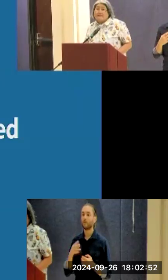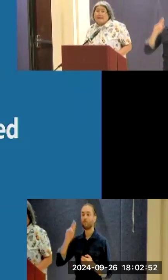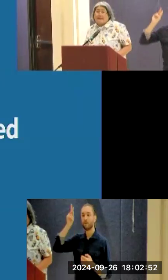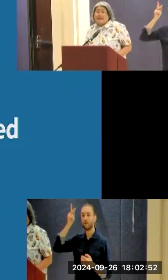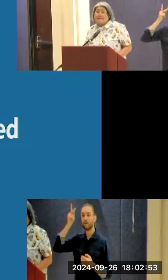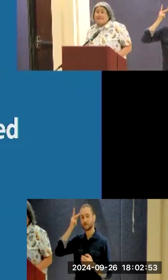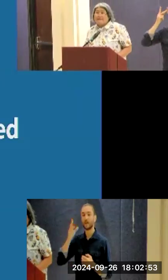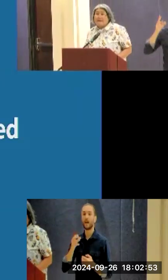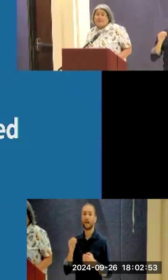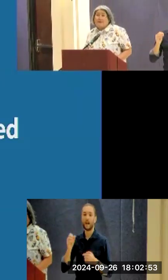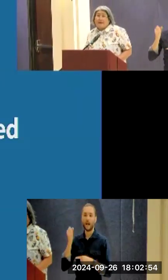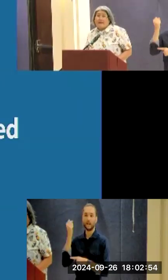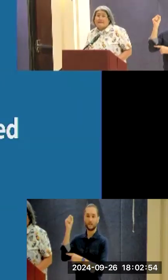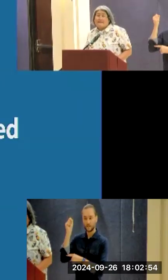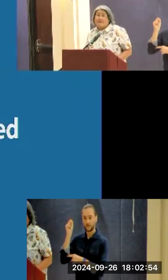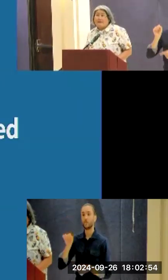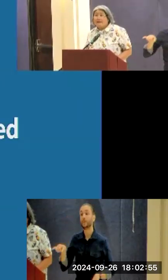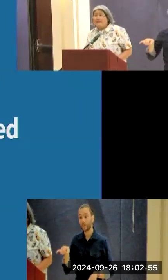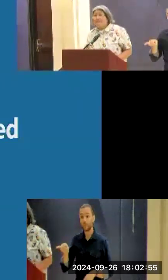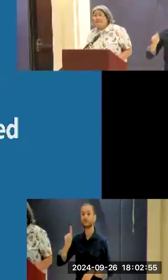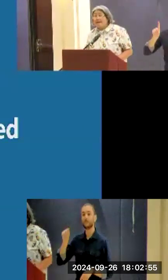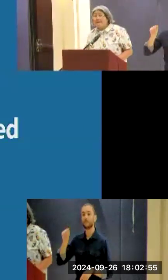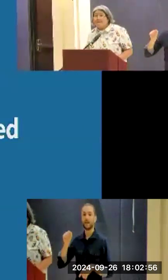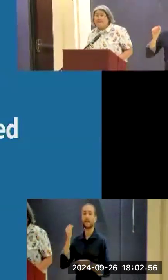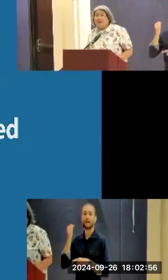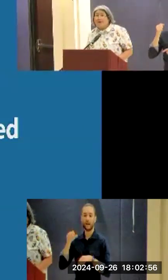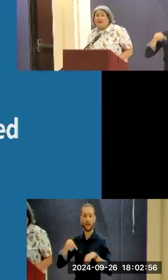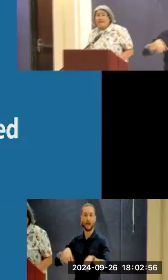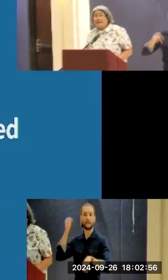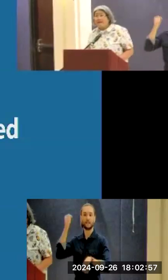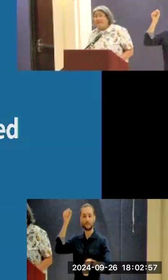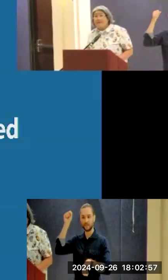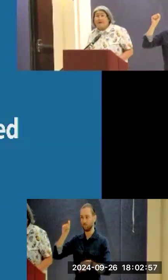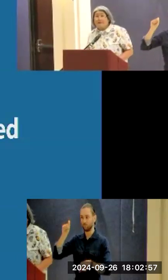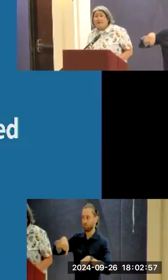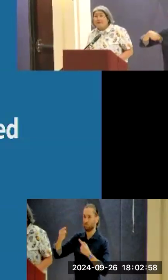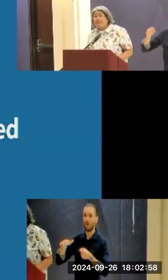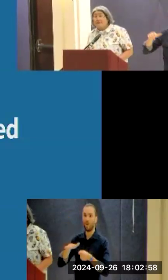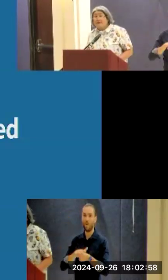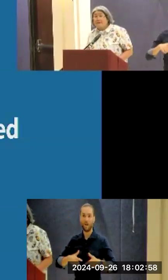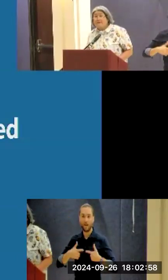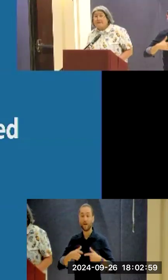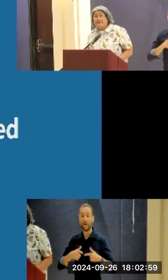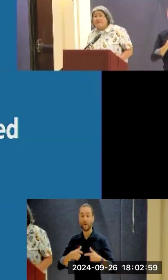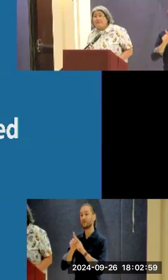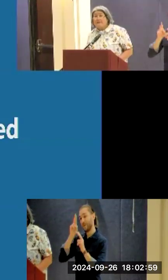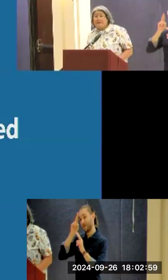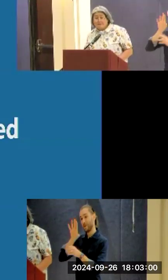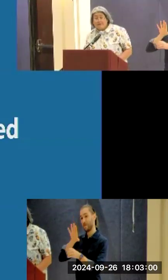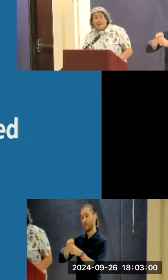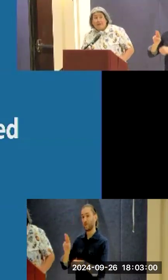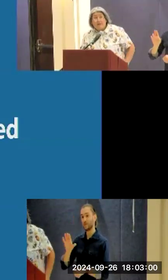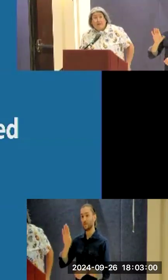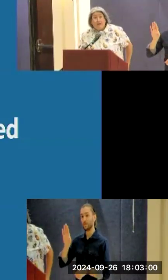politics and activism, as well as disability activism for my entire life. I'm very honored to also be part of the UC Berkeley